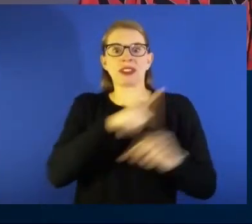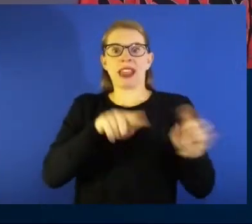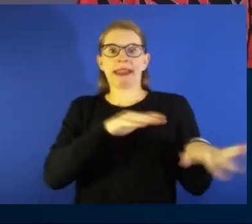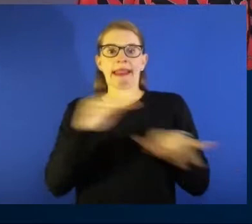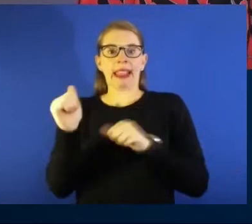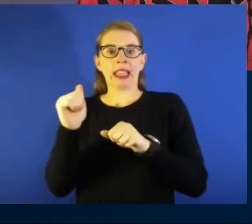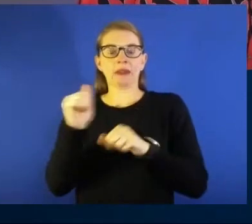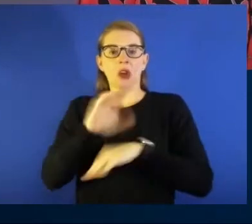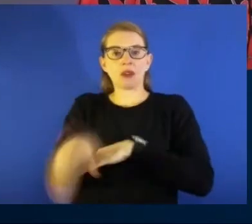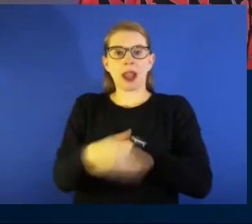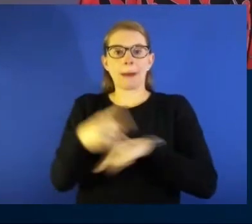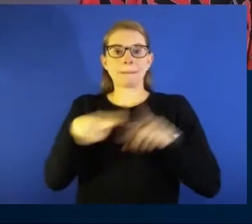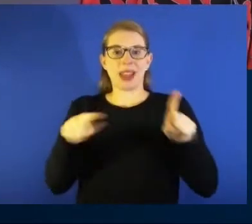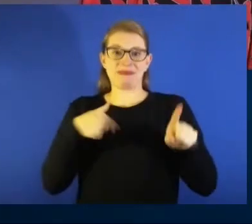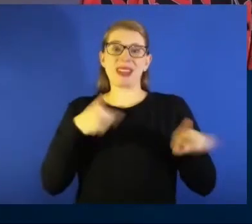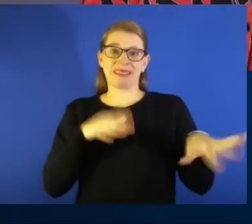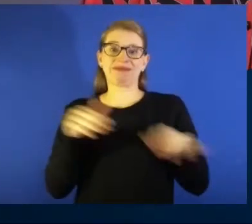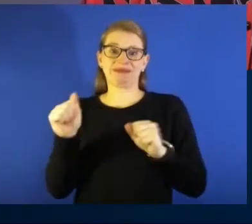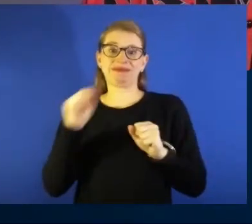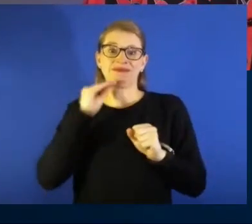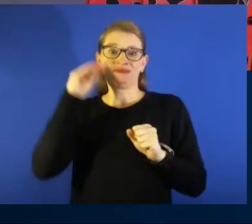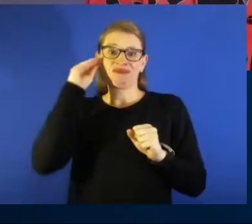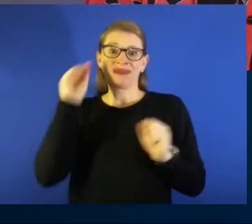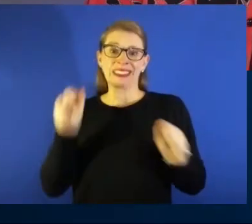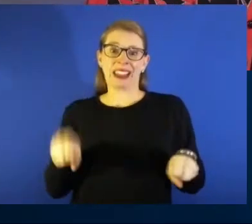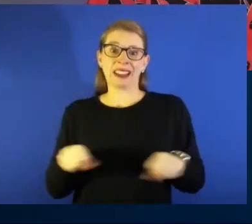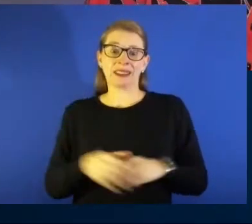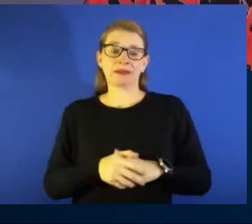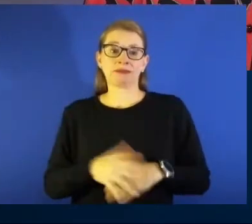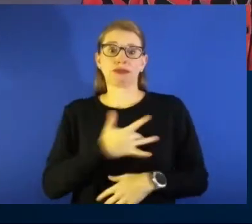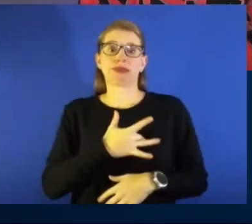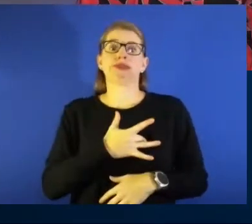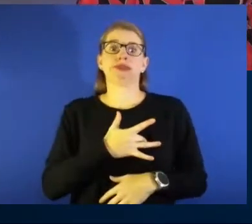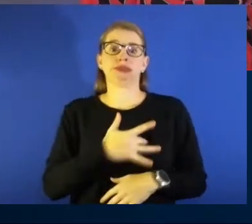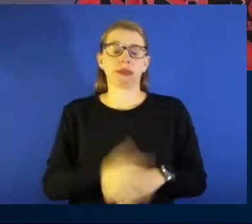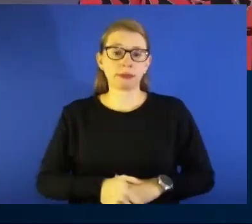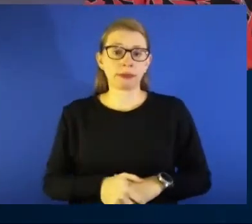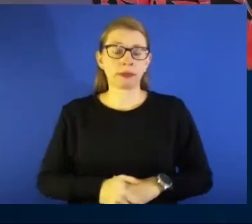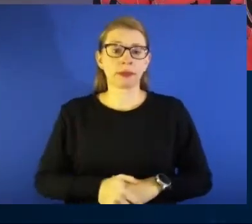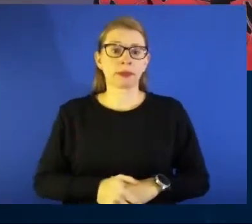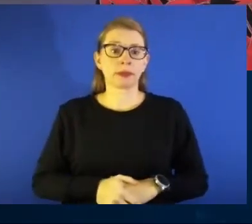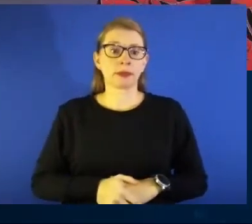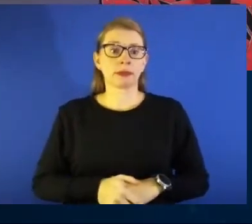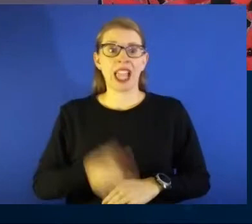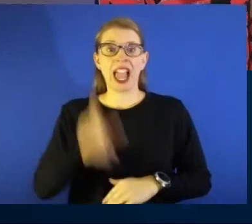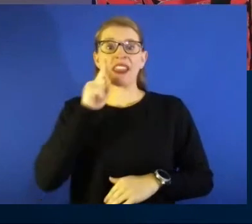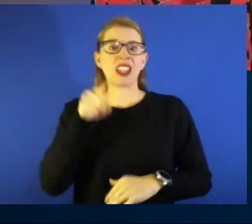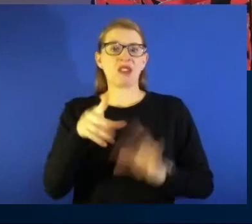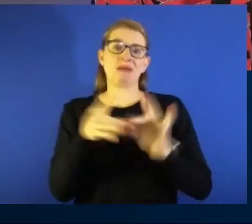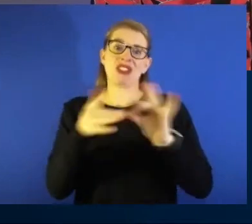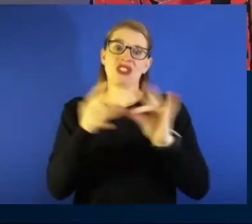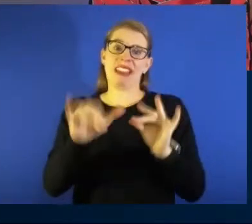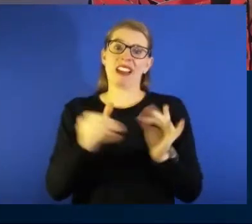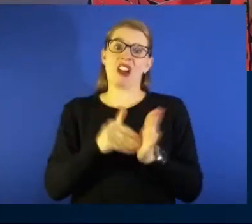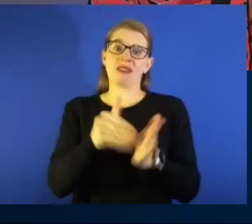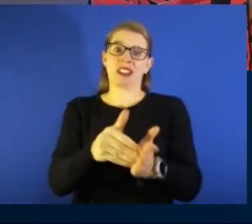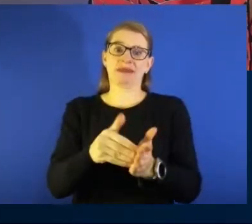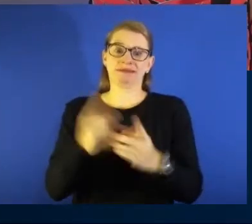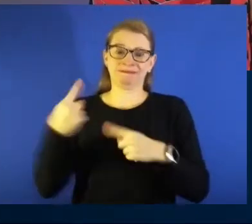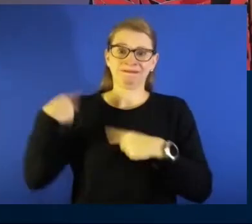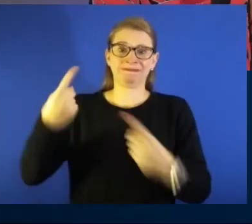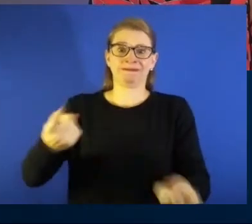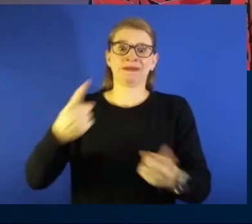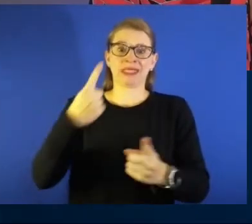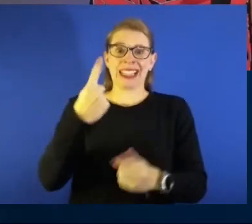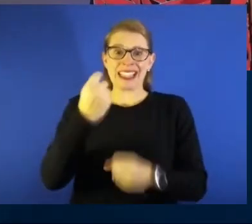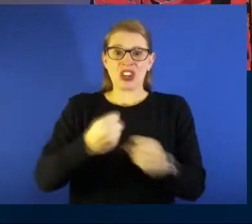home. Yeah. So I think that really I think you've really said that many times, throughout this year and a half. Yeah, really stop